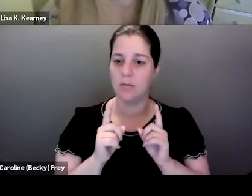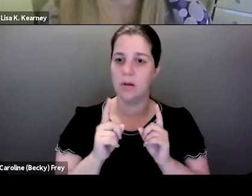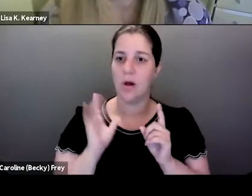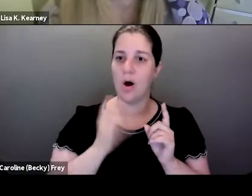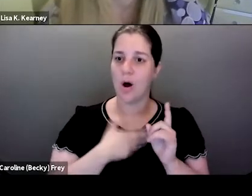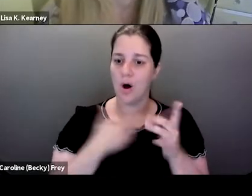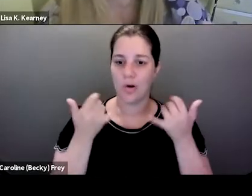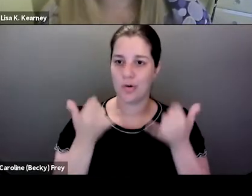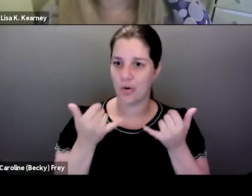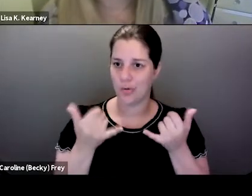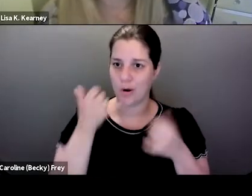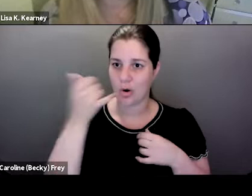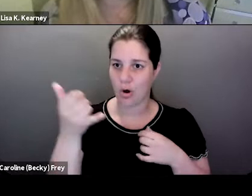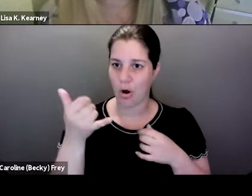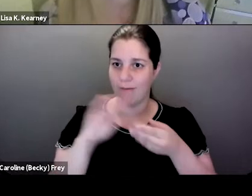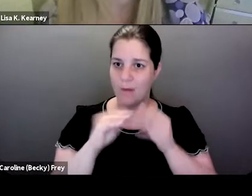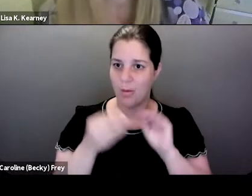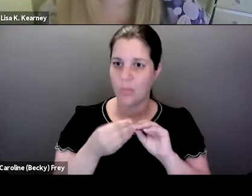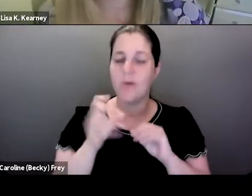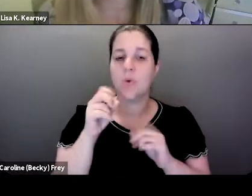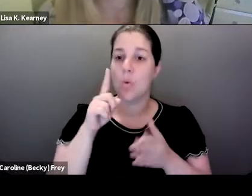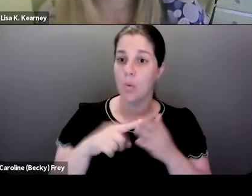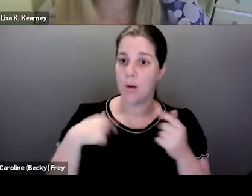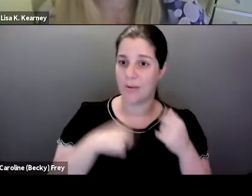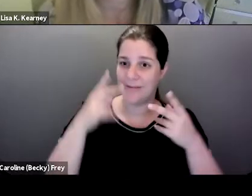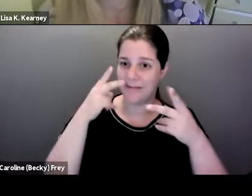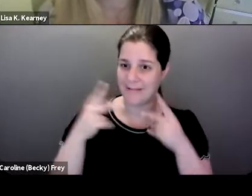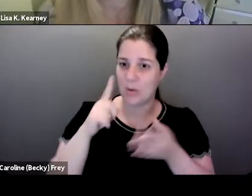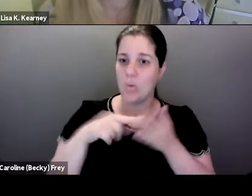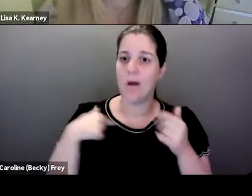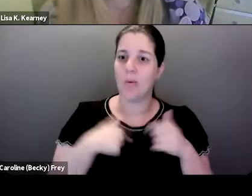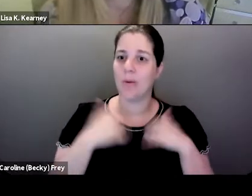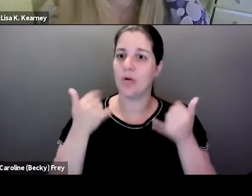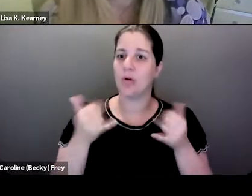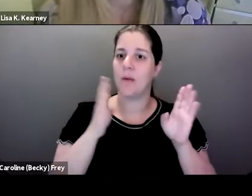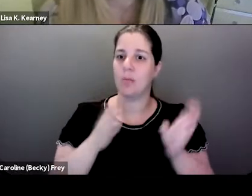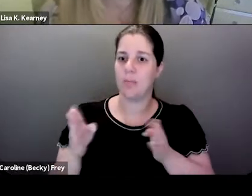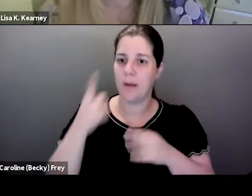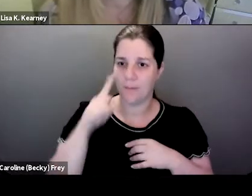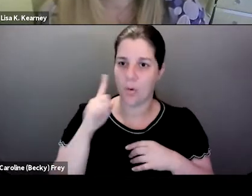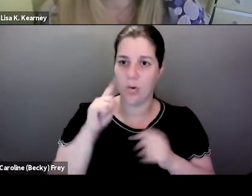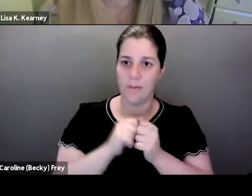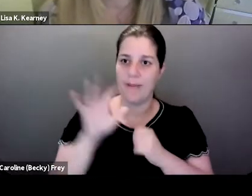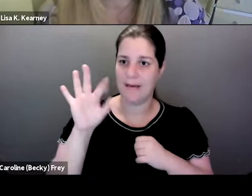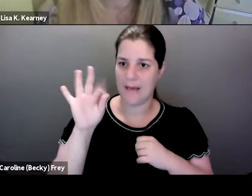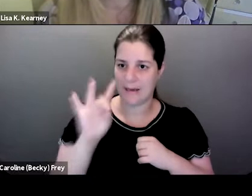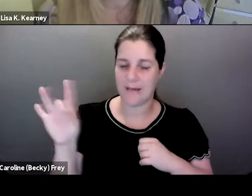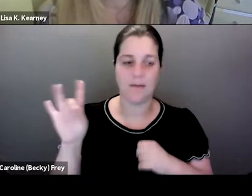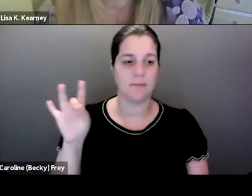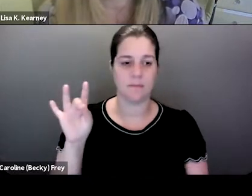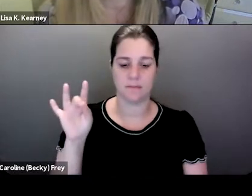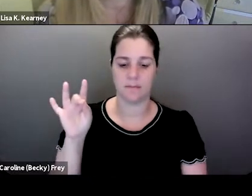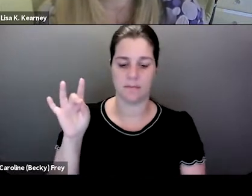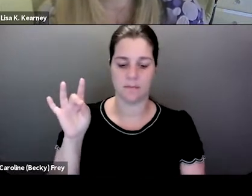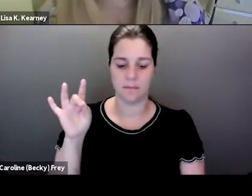kind of call volume, what we've been seeing and what we're preparing for with 988. So since the onset of